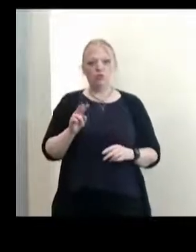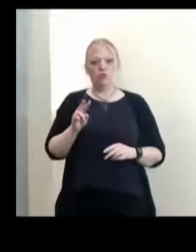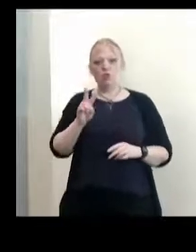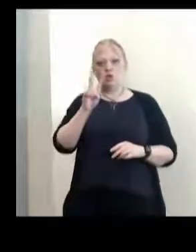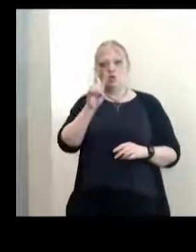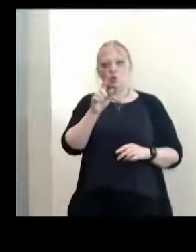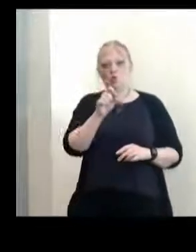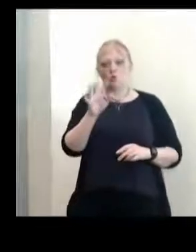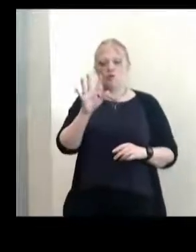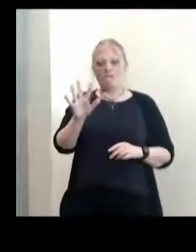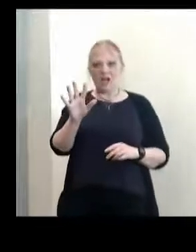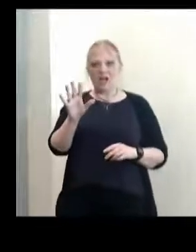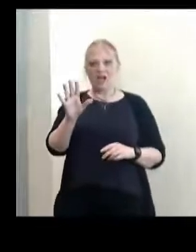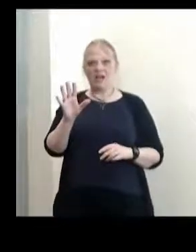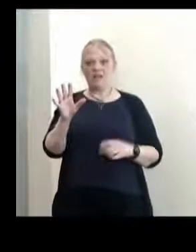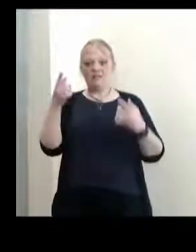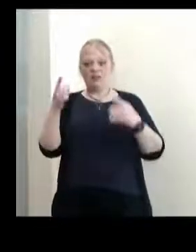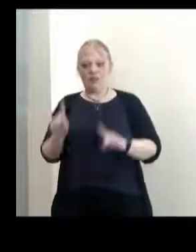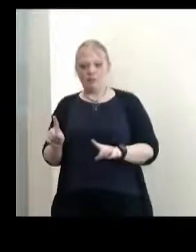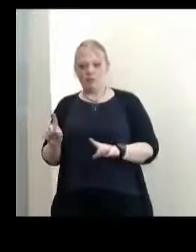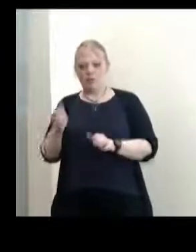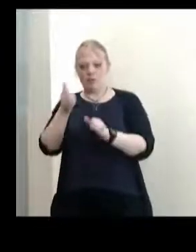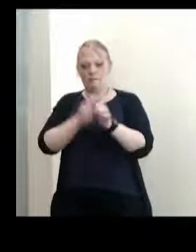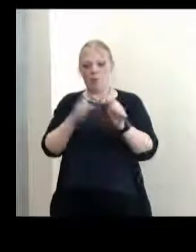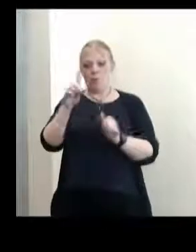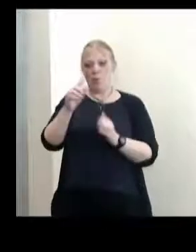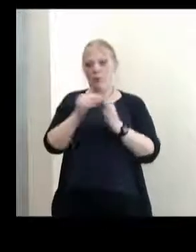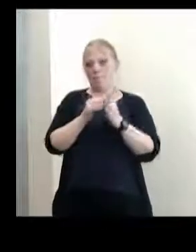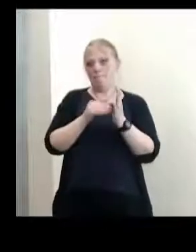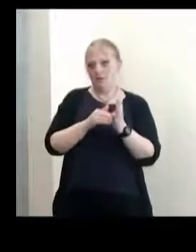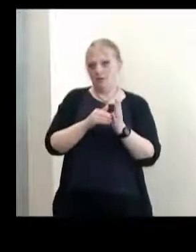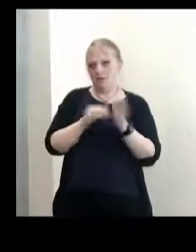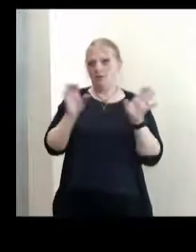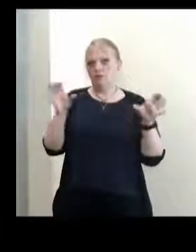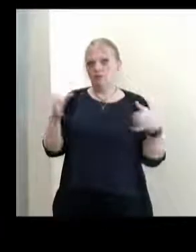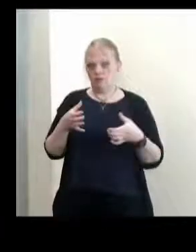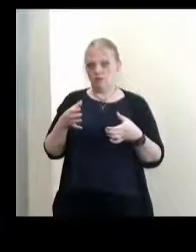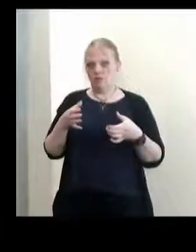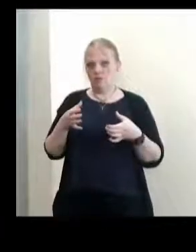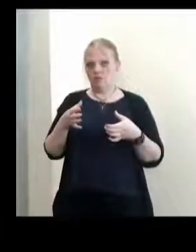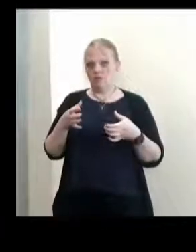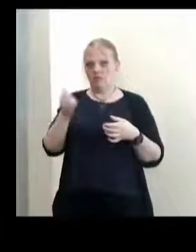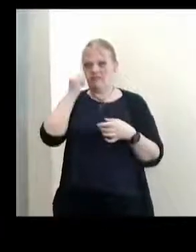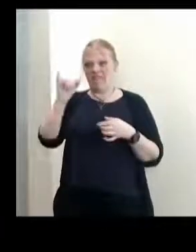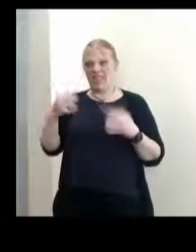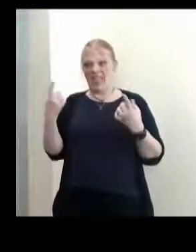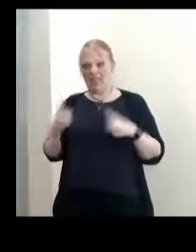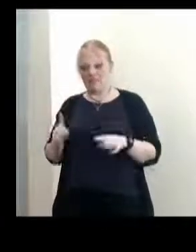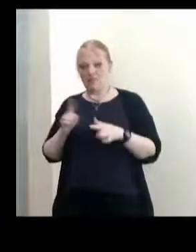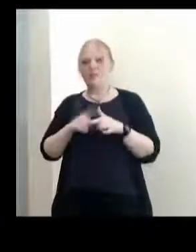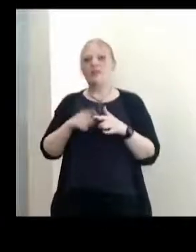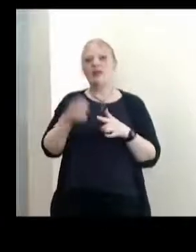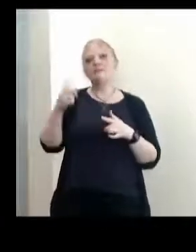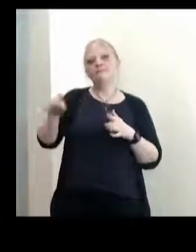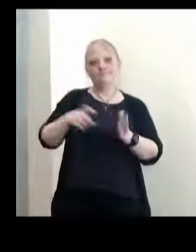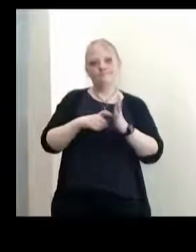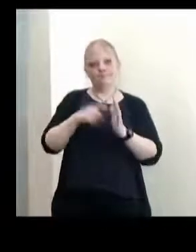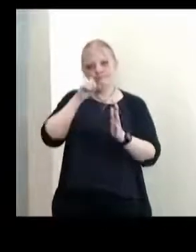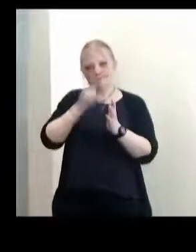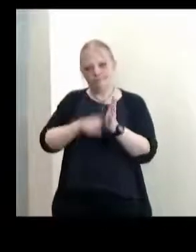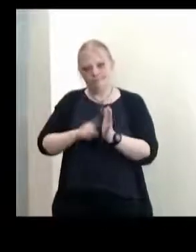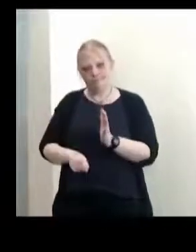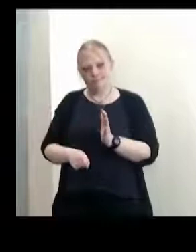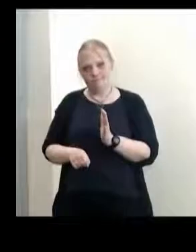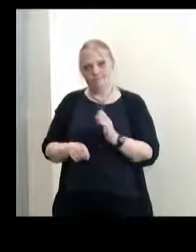cases per million population. So again, with these cases associated with the Johnson & Johnson